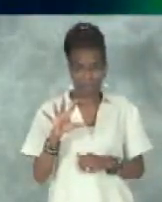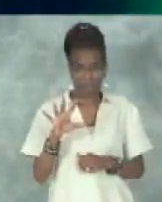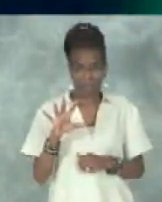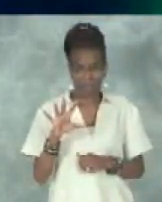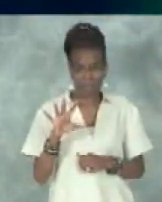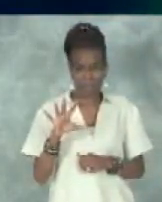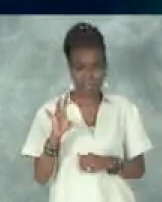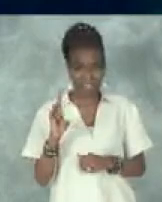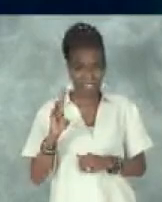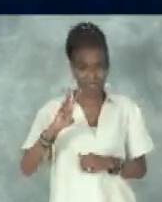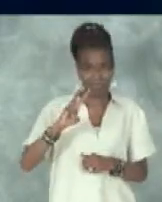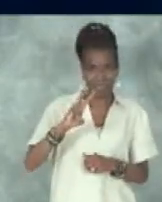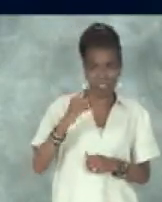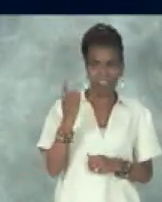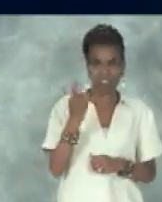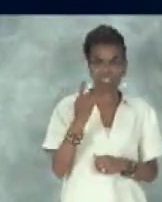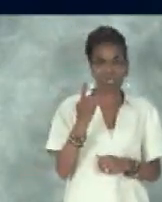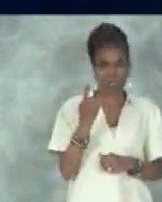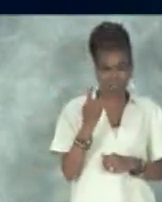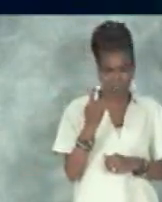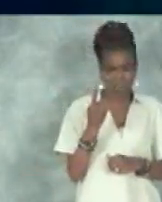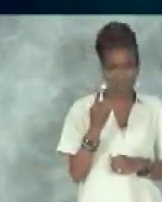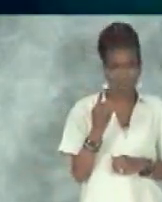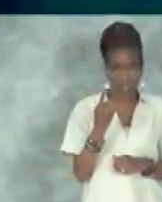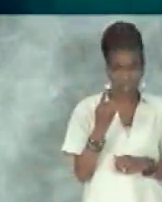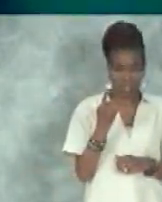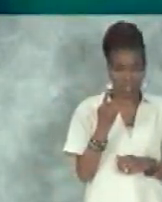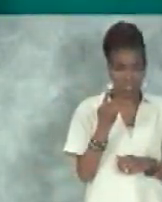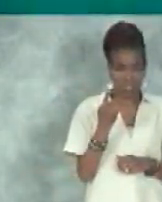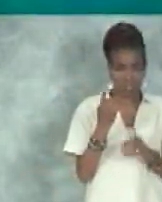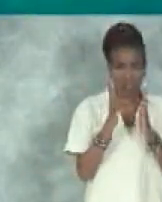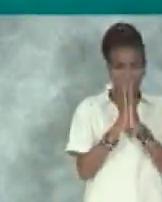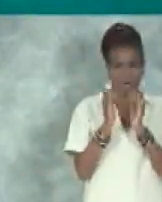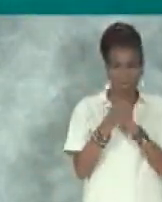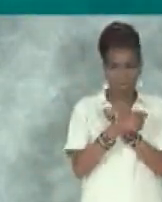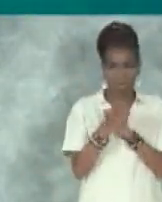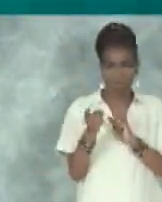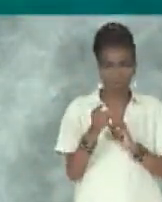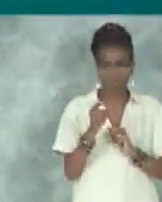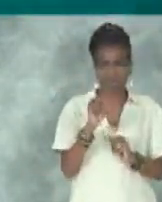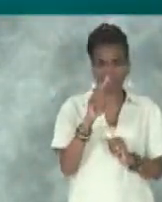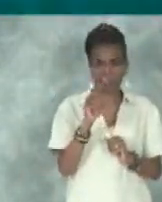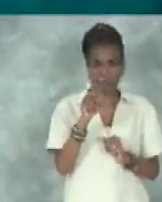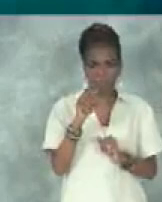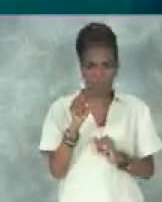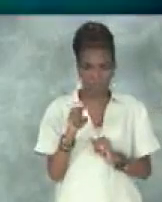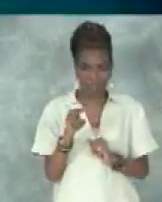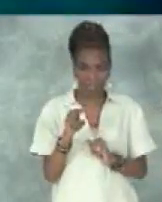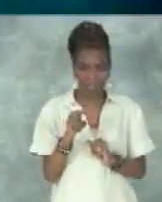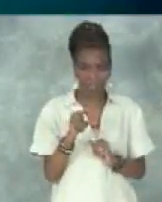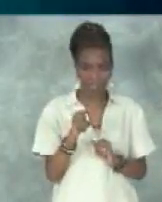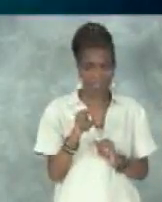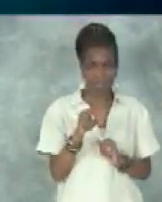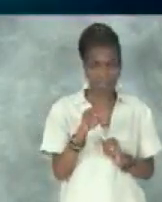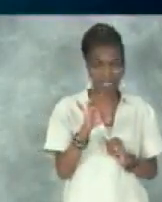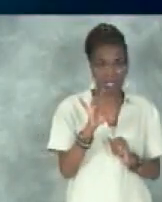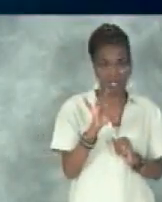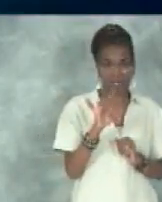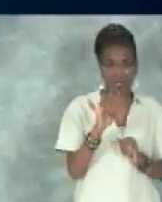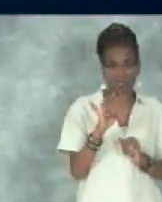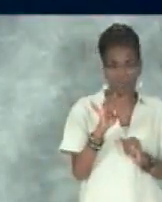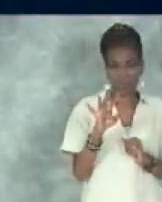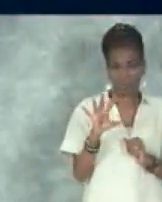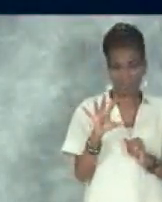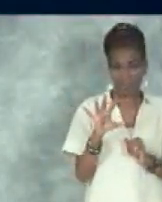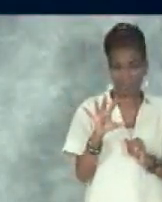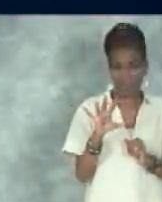out to you to pray with you, to encourage you. If you want to come into the life of the church, you can text Venon to 84576. We'll process with